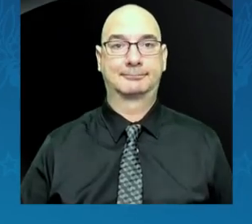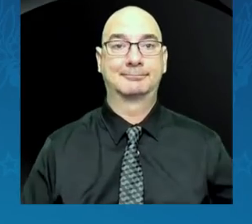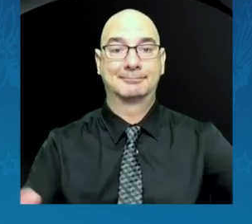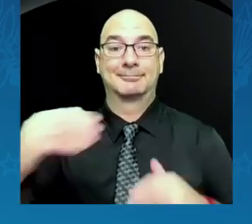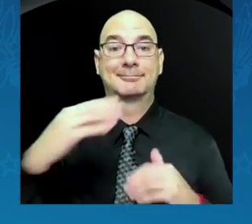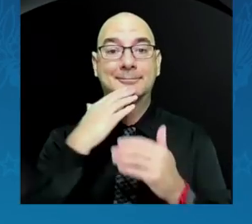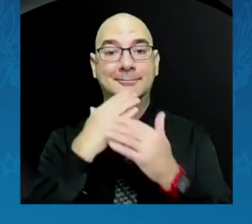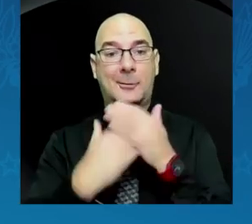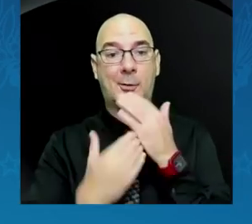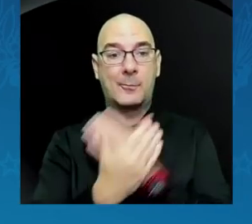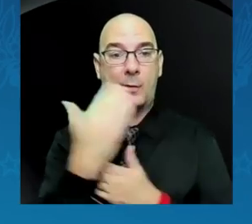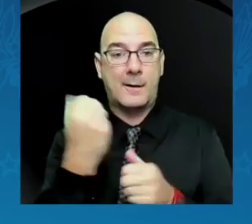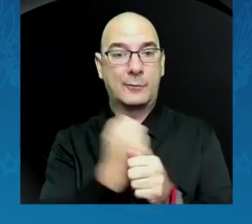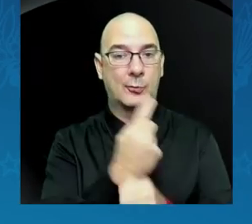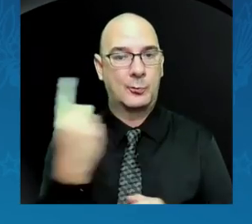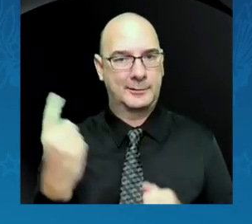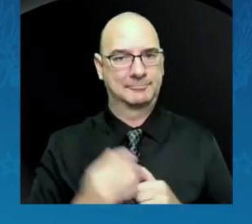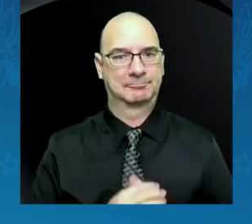Everybody ready?